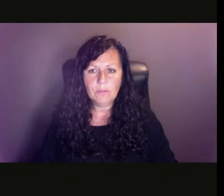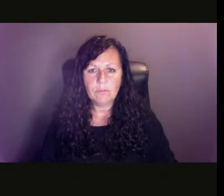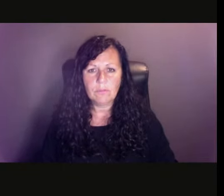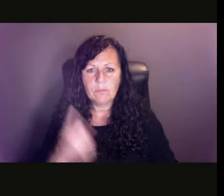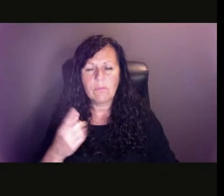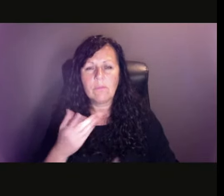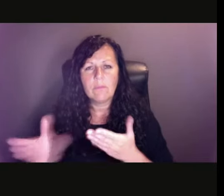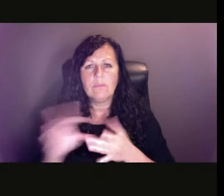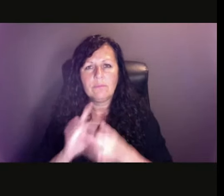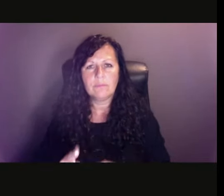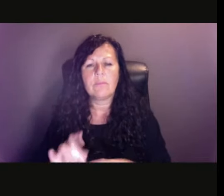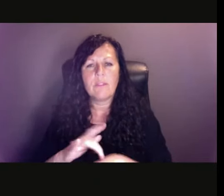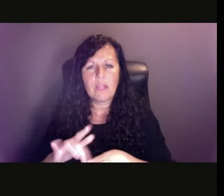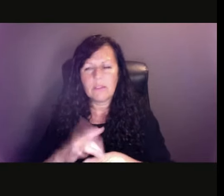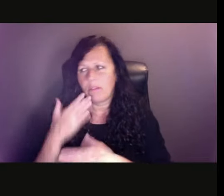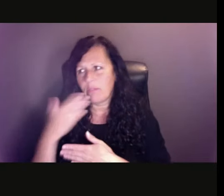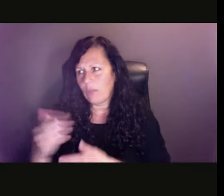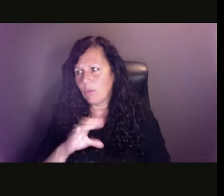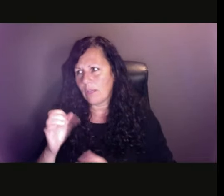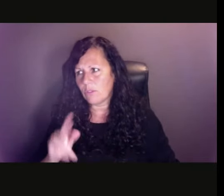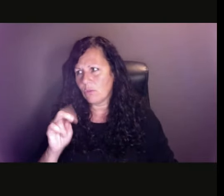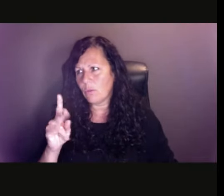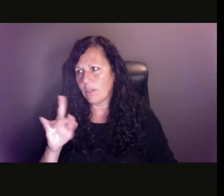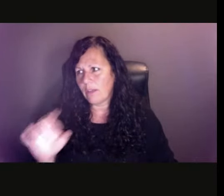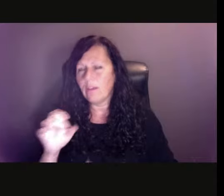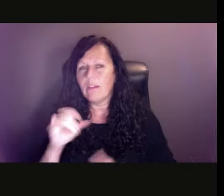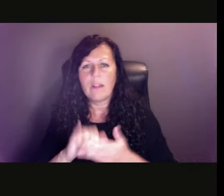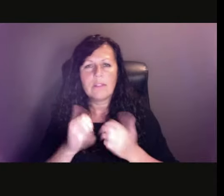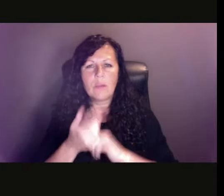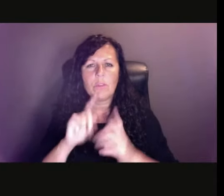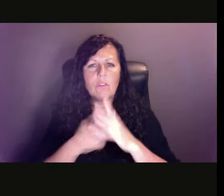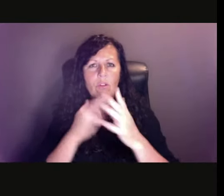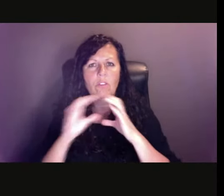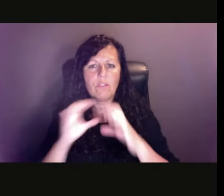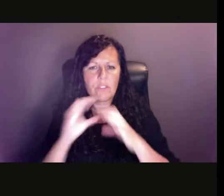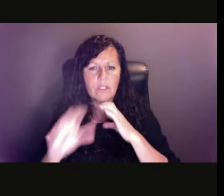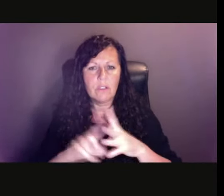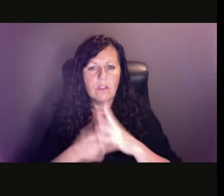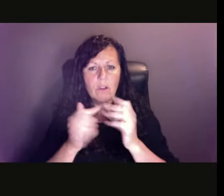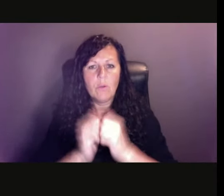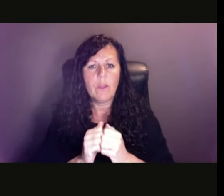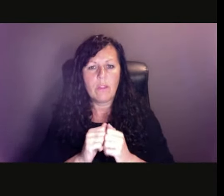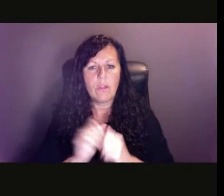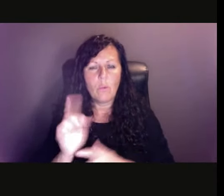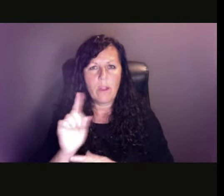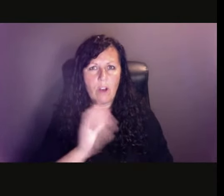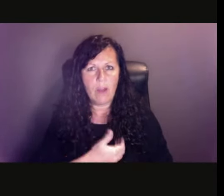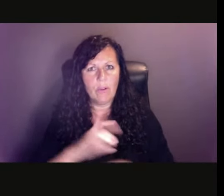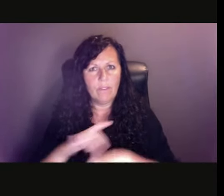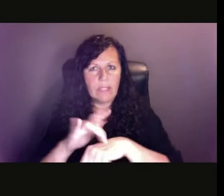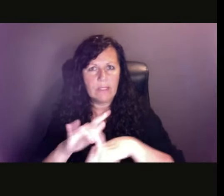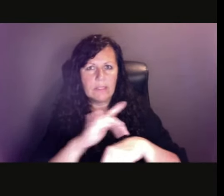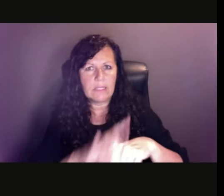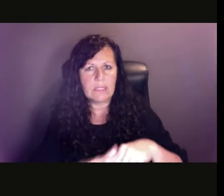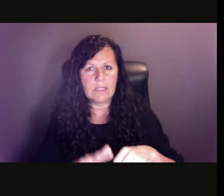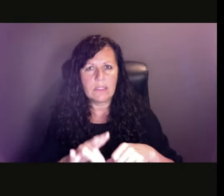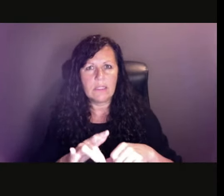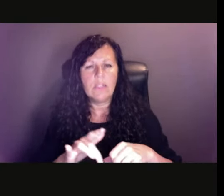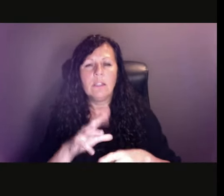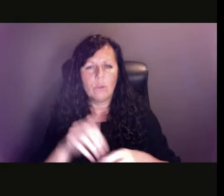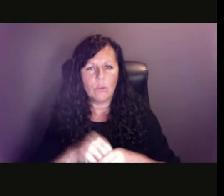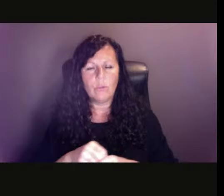you, Councillor Nordick. That's where we started our conversation. We started with where are our vacancies, including both police,